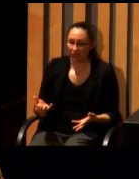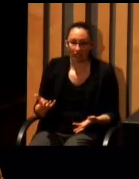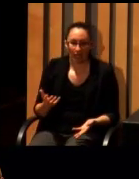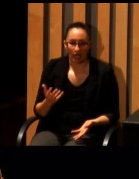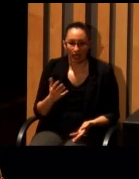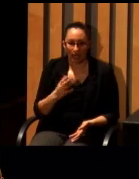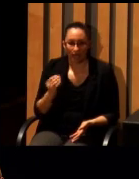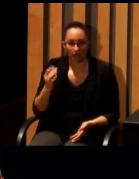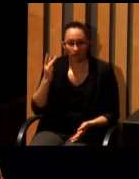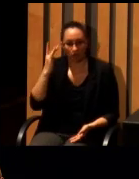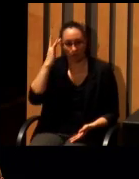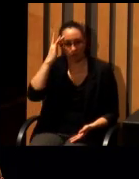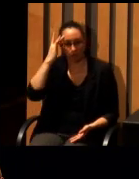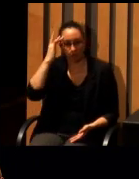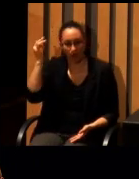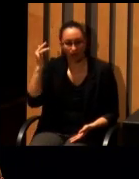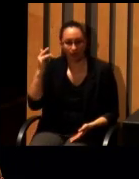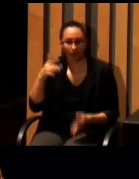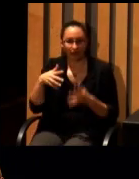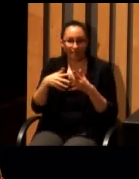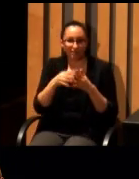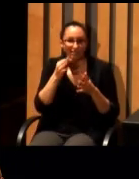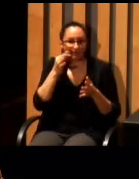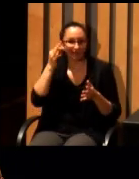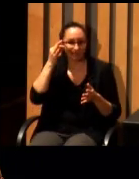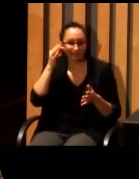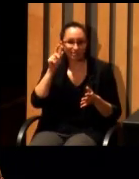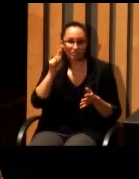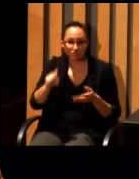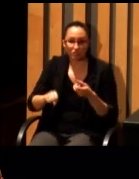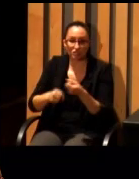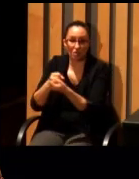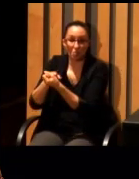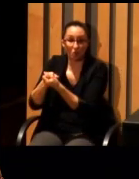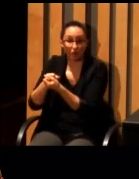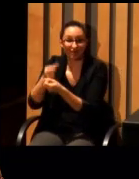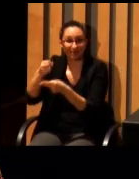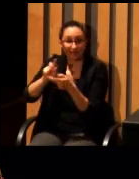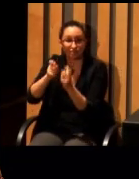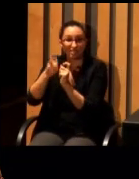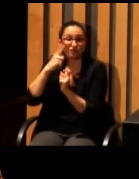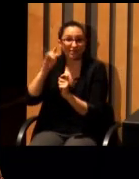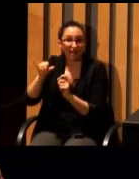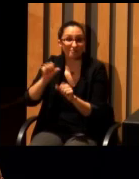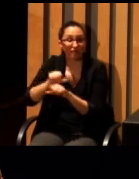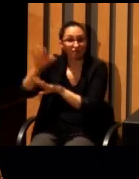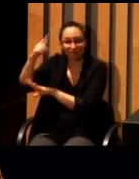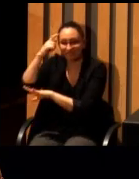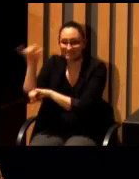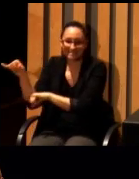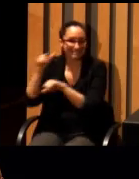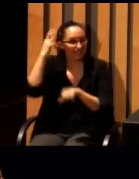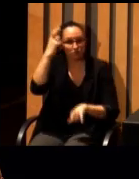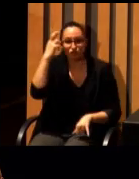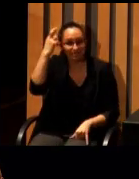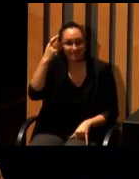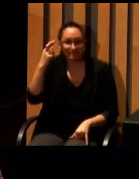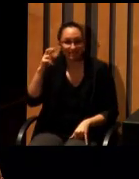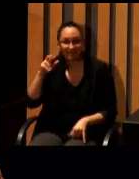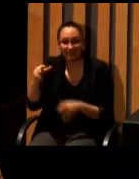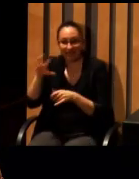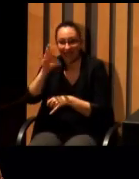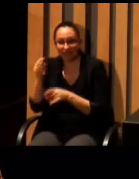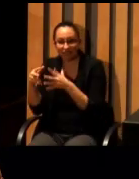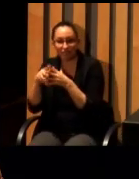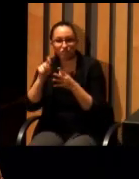why Native American Indians and Native Americans should be supportive of changing that name for the same reason that